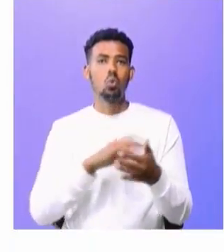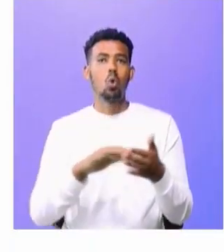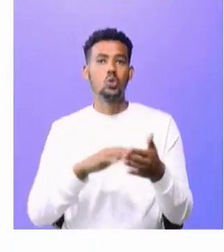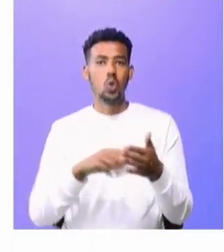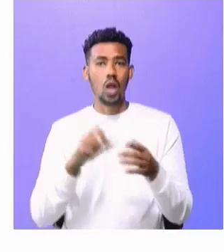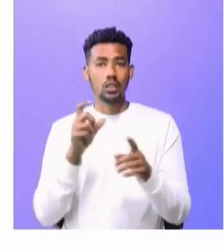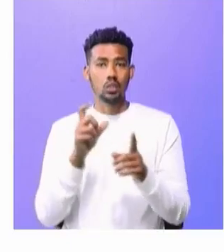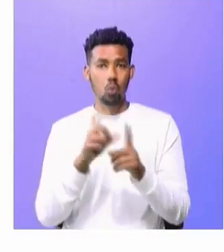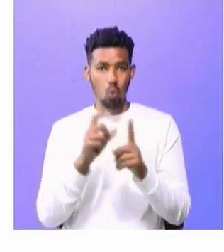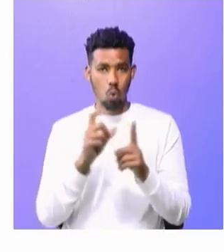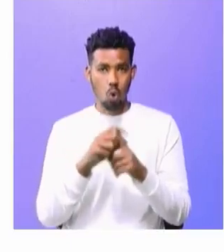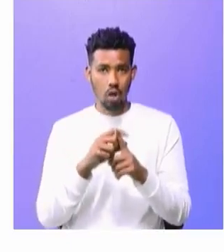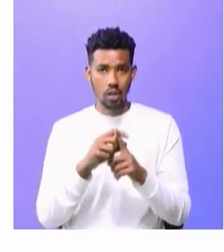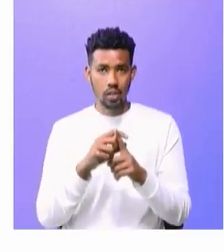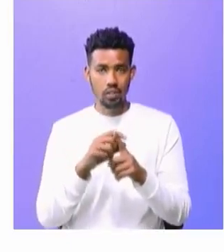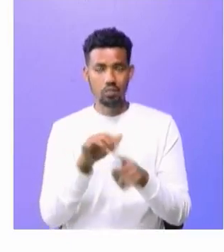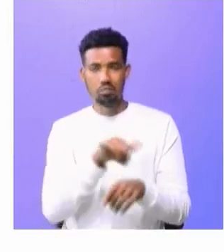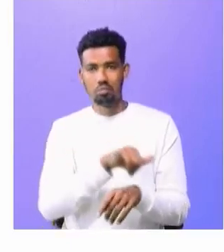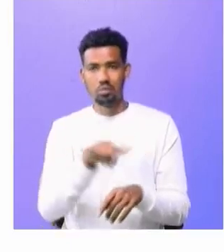books.